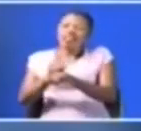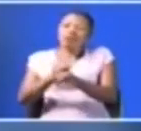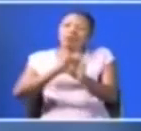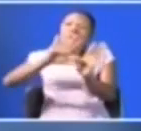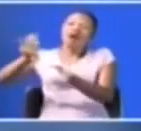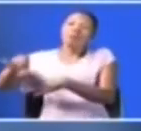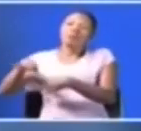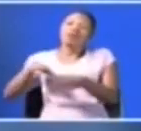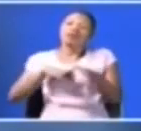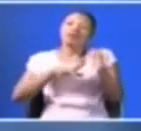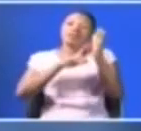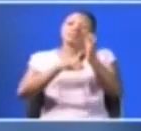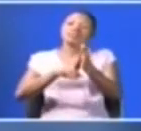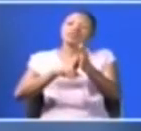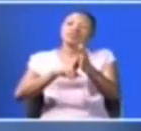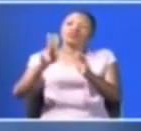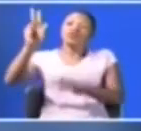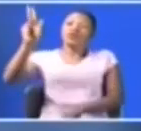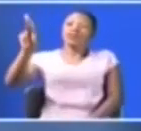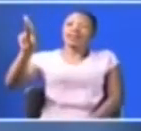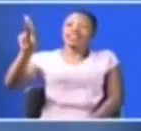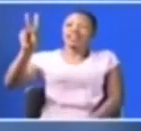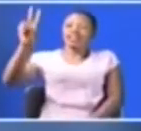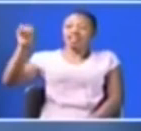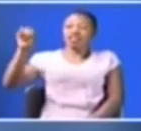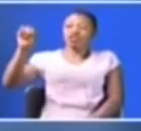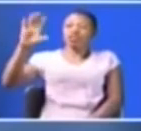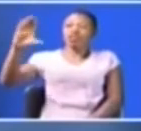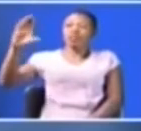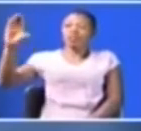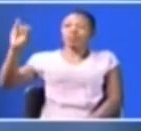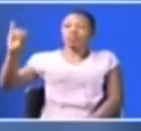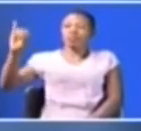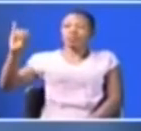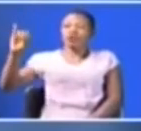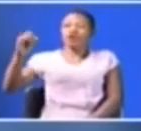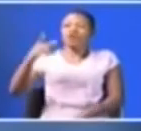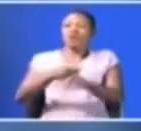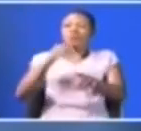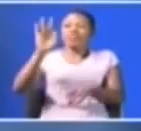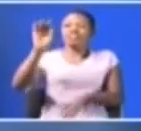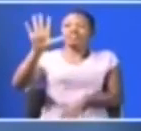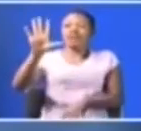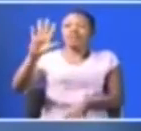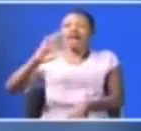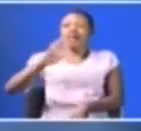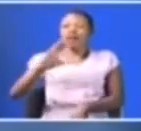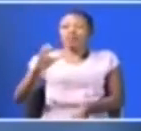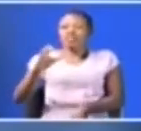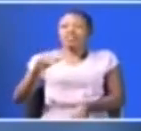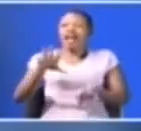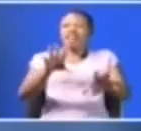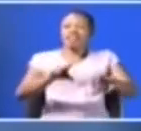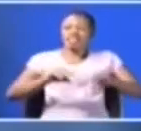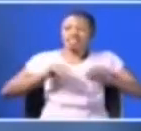Moving forward, representatives of the Kenya National Chamber of Commerce and Industry from 35 counties have endorsed the